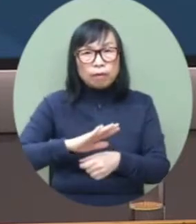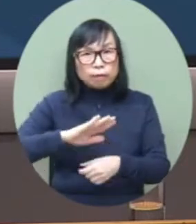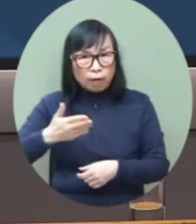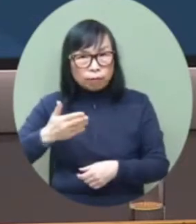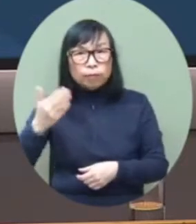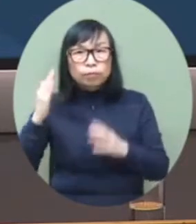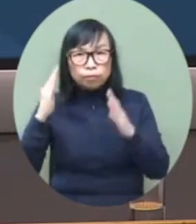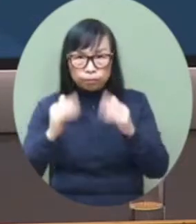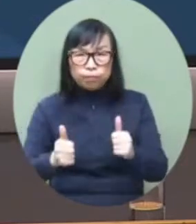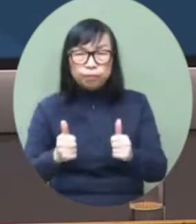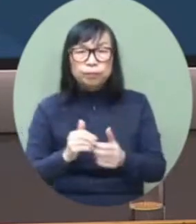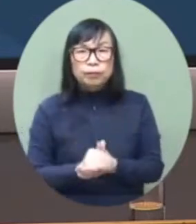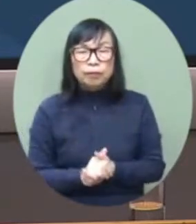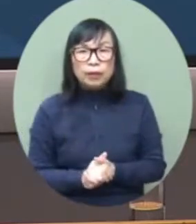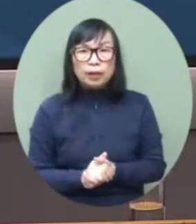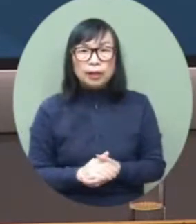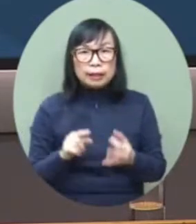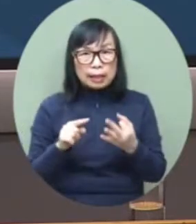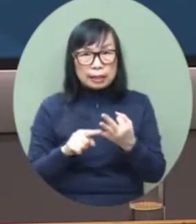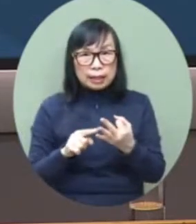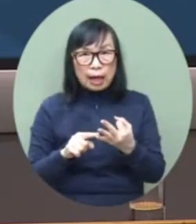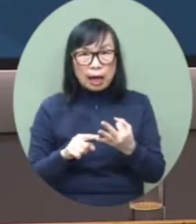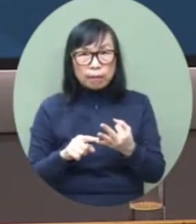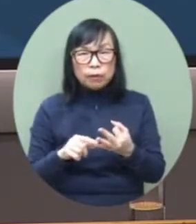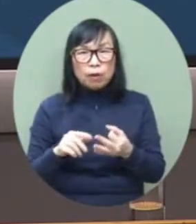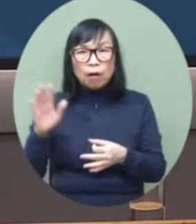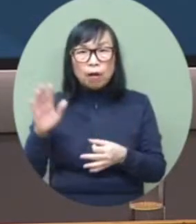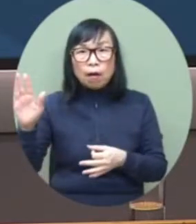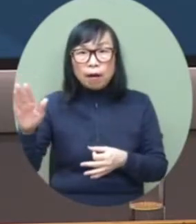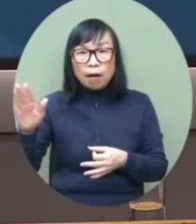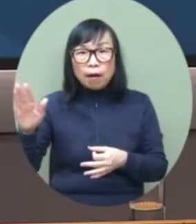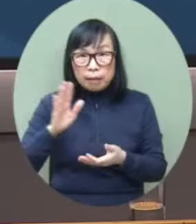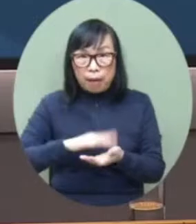We're working on that and the response has been positive. Third,